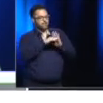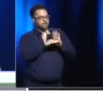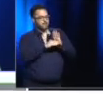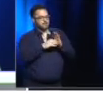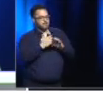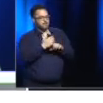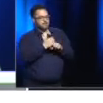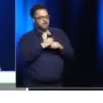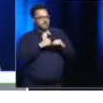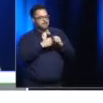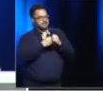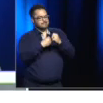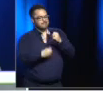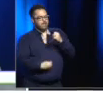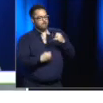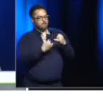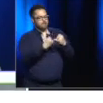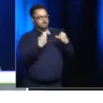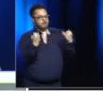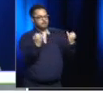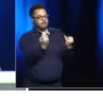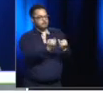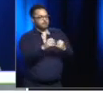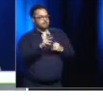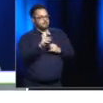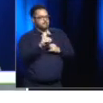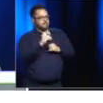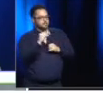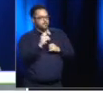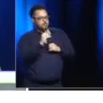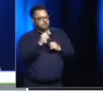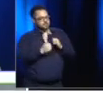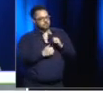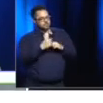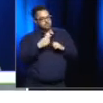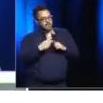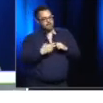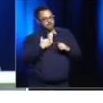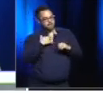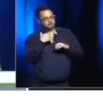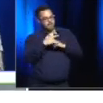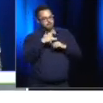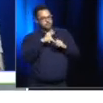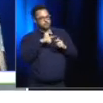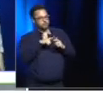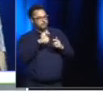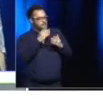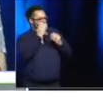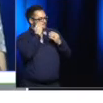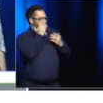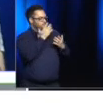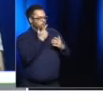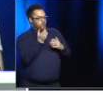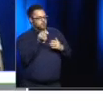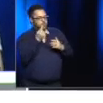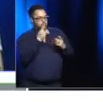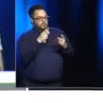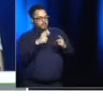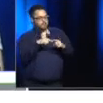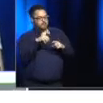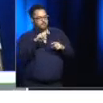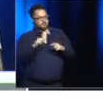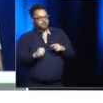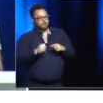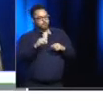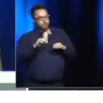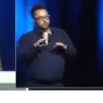60 degrees. So more than half of the data that oceanographers have available to them to understand what's happening in the Southern Ocean